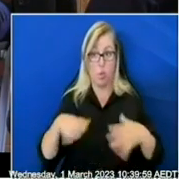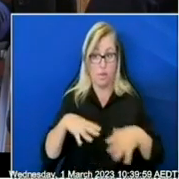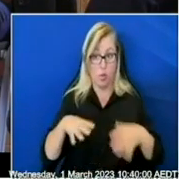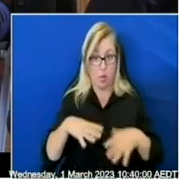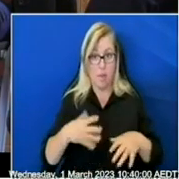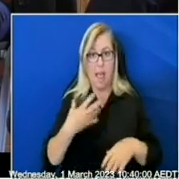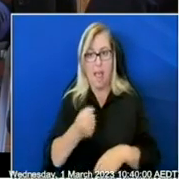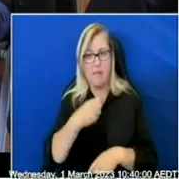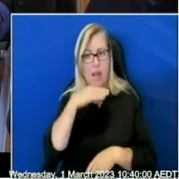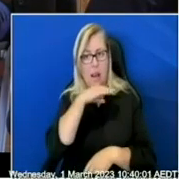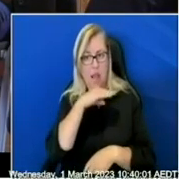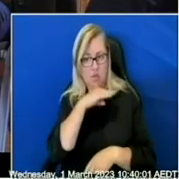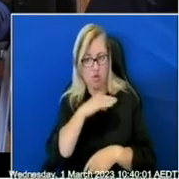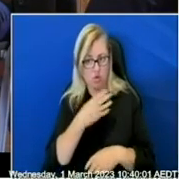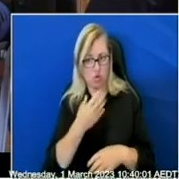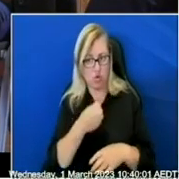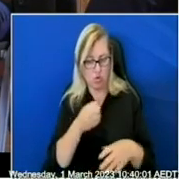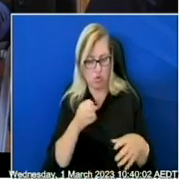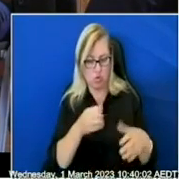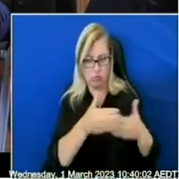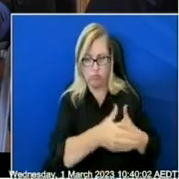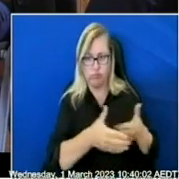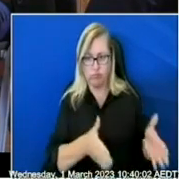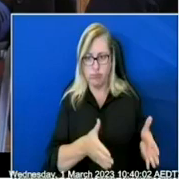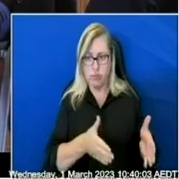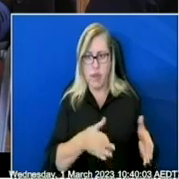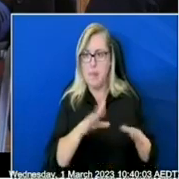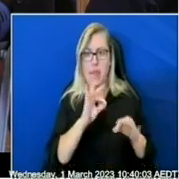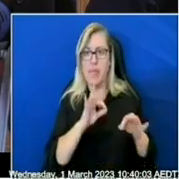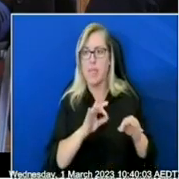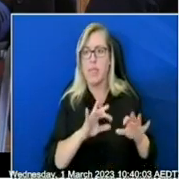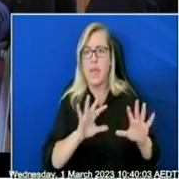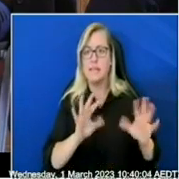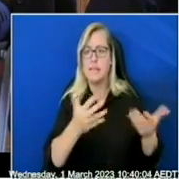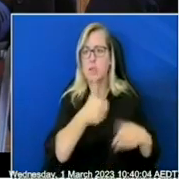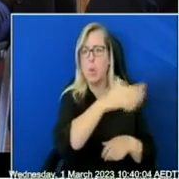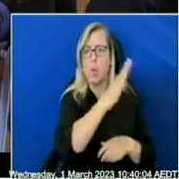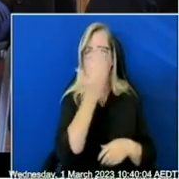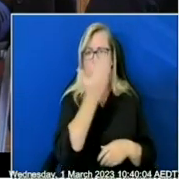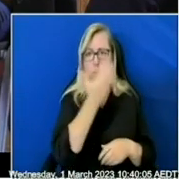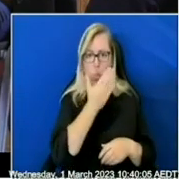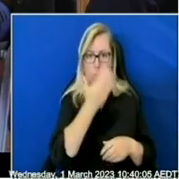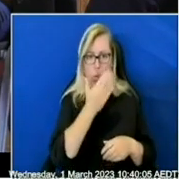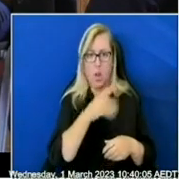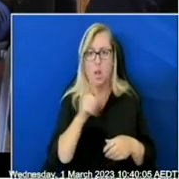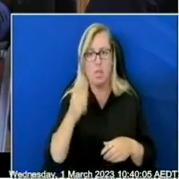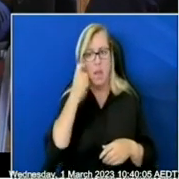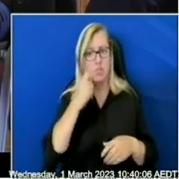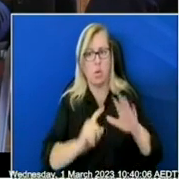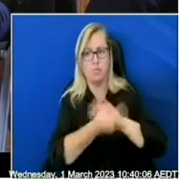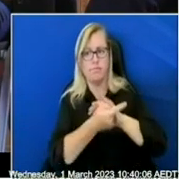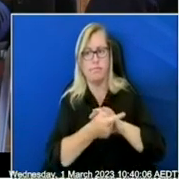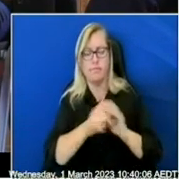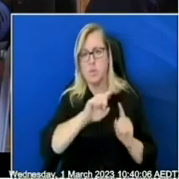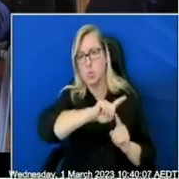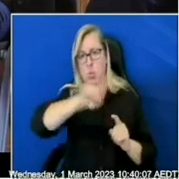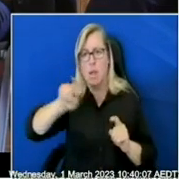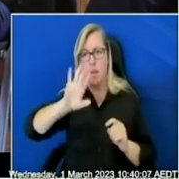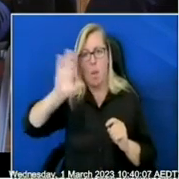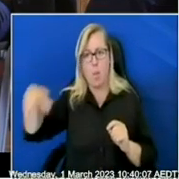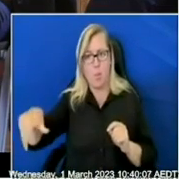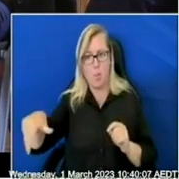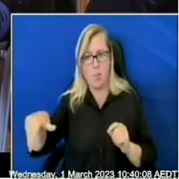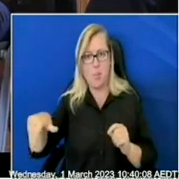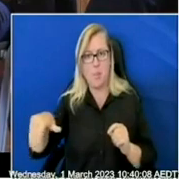but they didn't go to school. So off they went on their journey to come home. And she goes, she had a bit of a giggle about it too, so